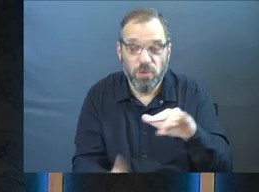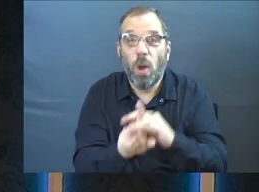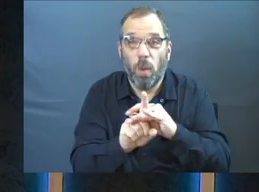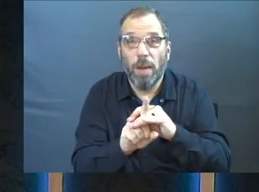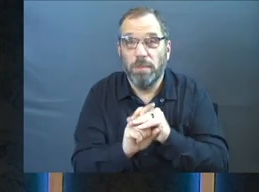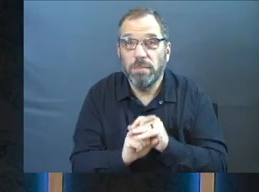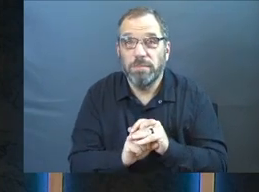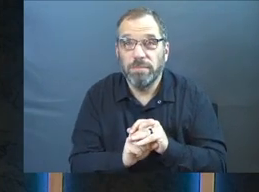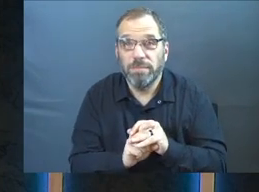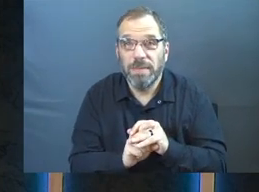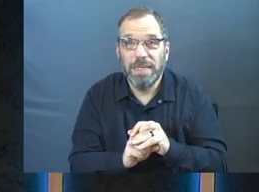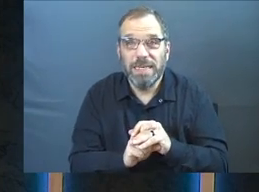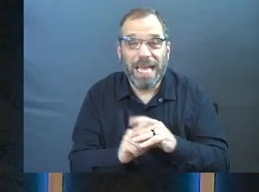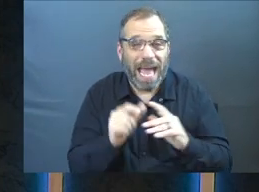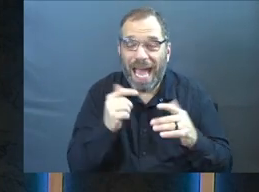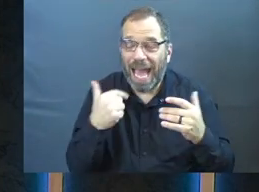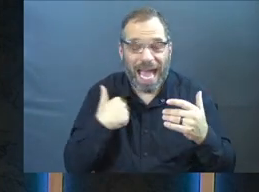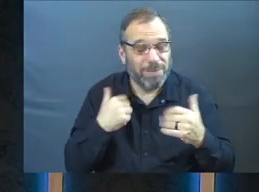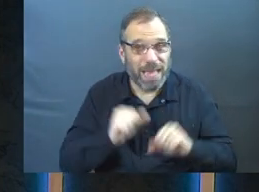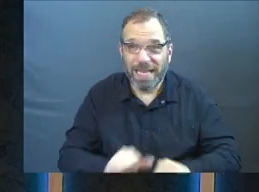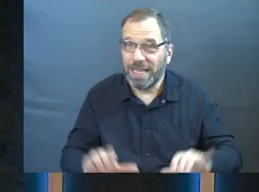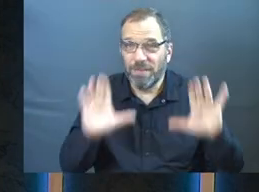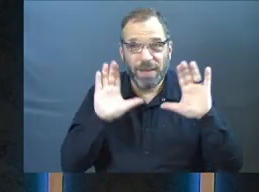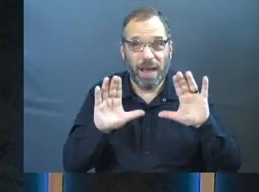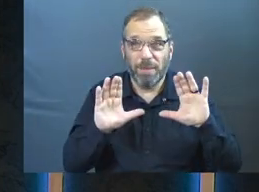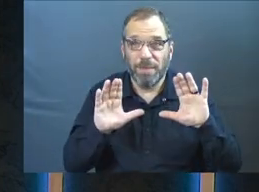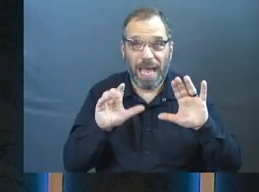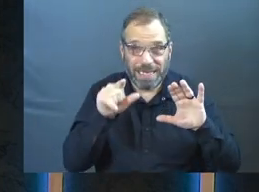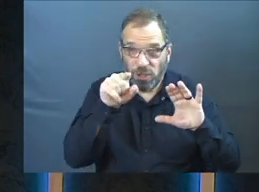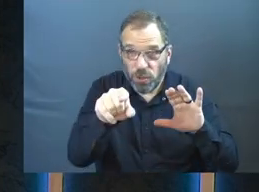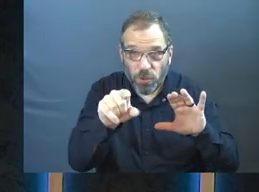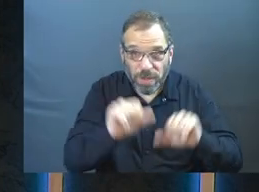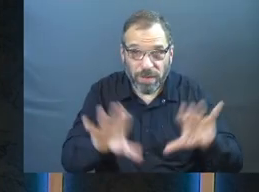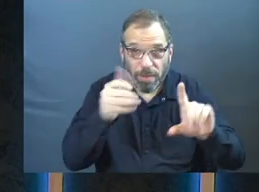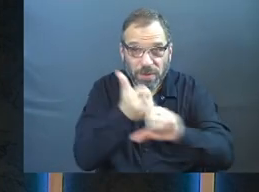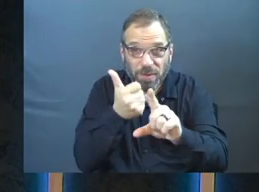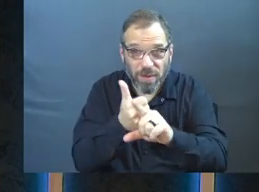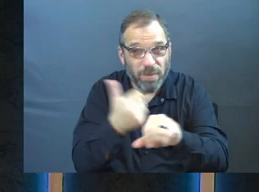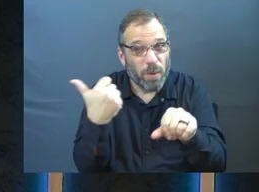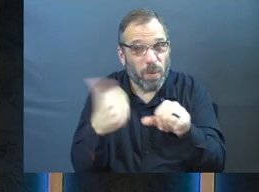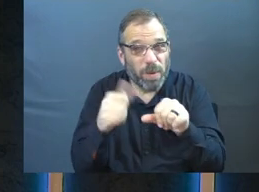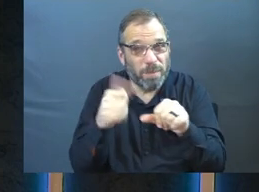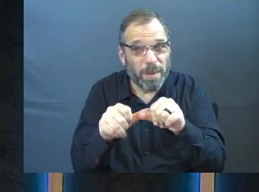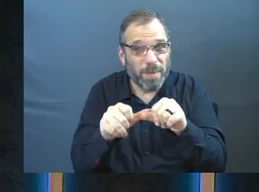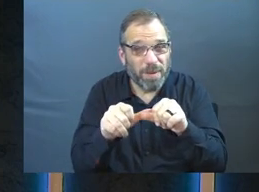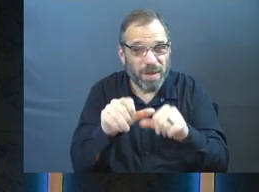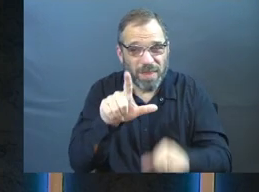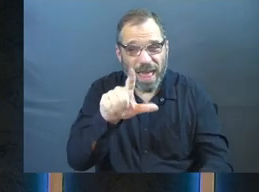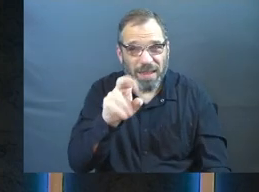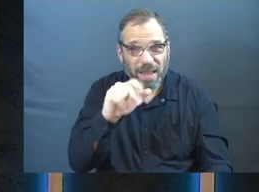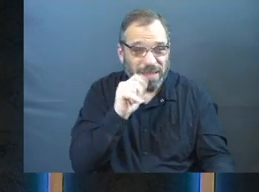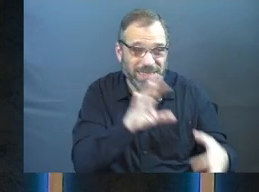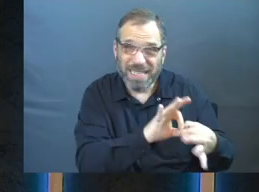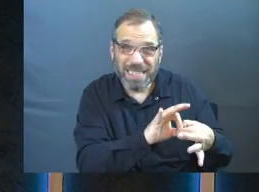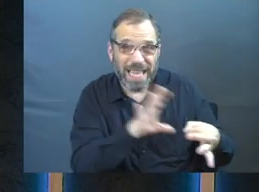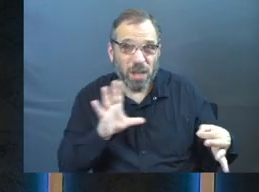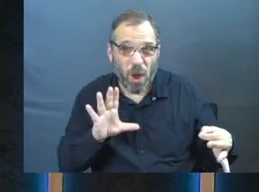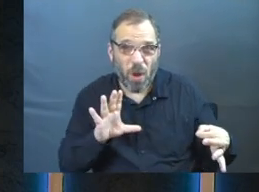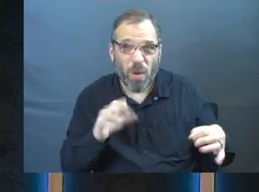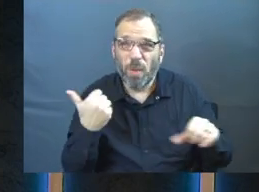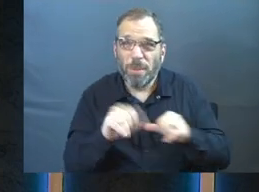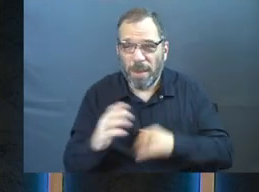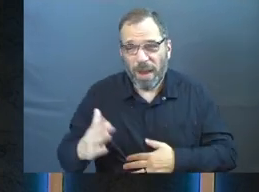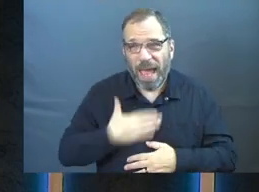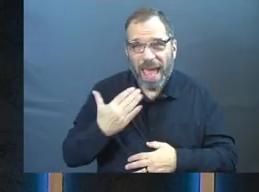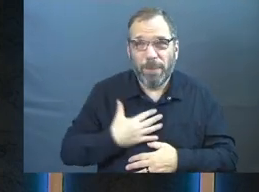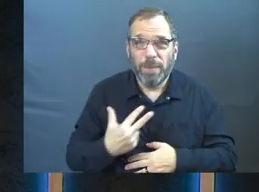it. I don't want to give up on you. I don't want you to give up on you. Remember that love that doesn't let go? Remember